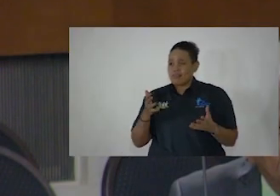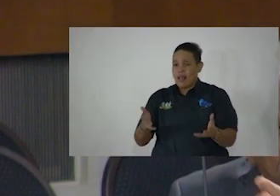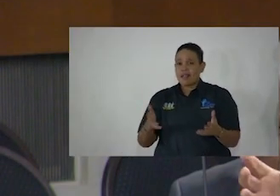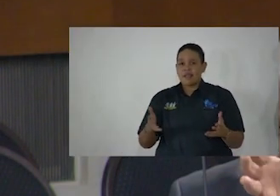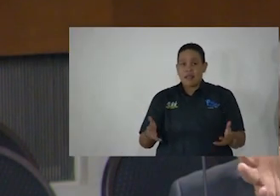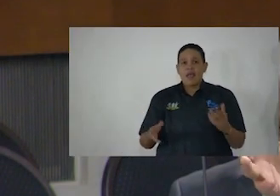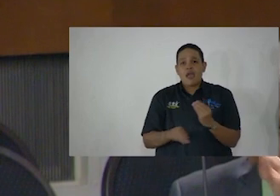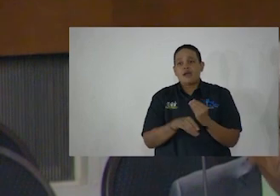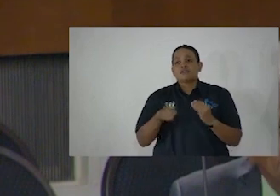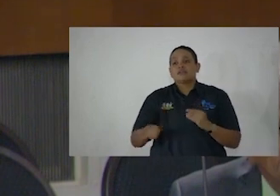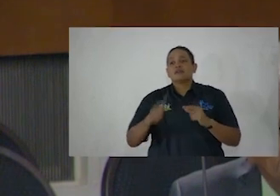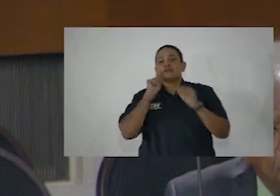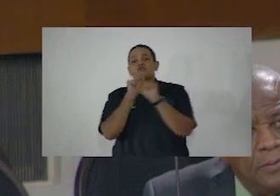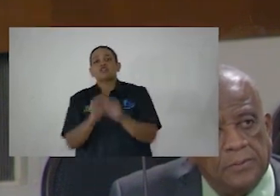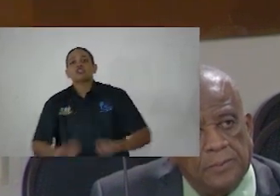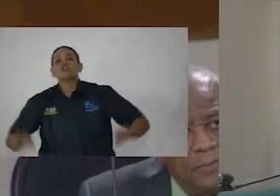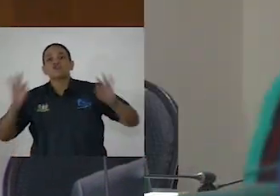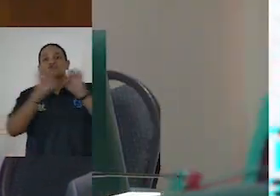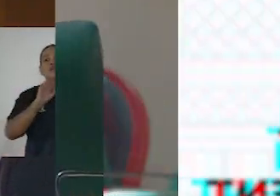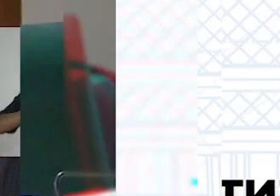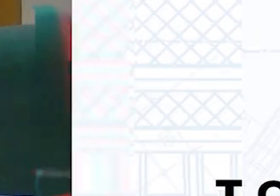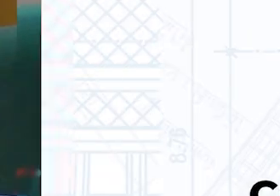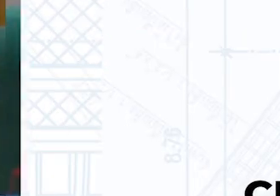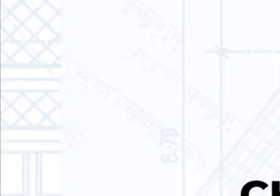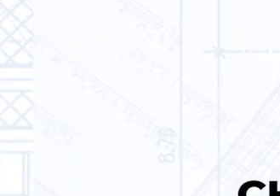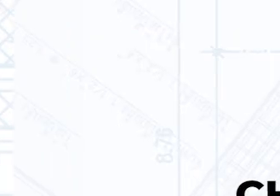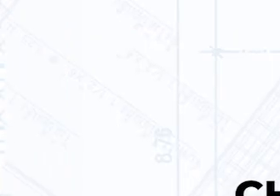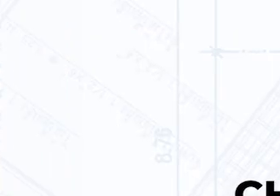So this is a critical starting point.